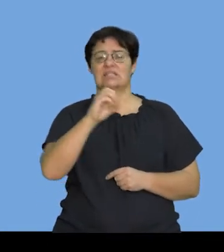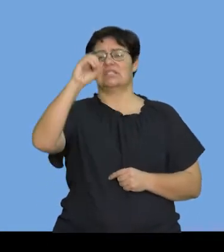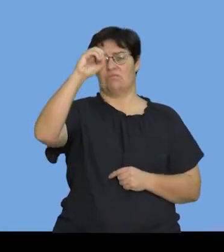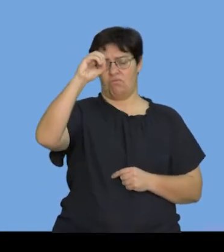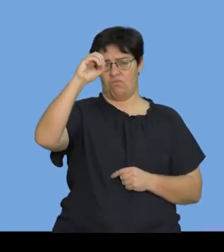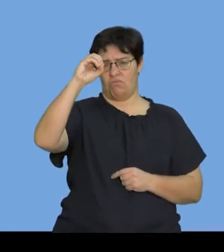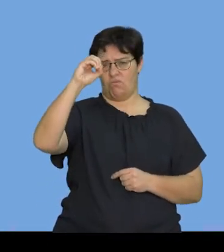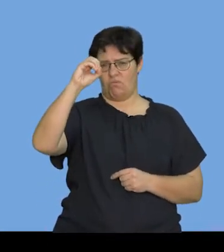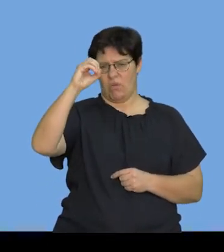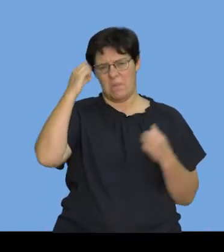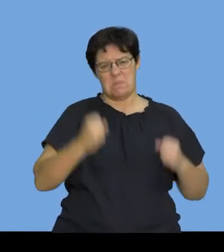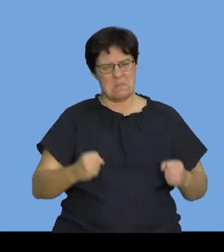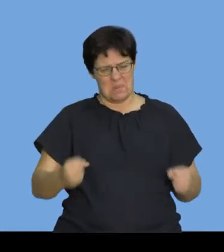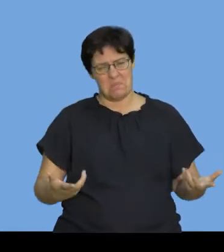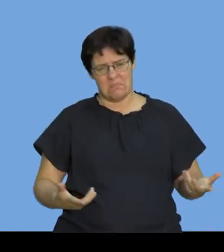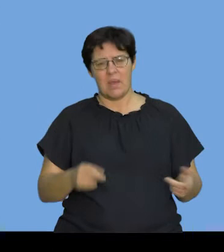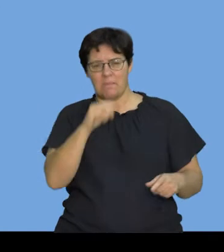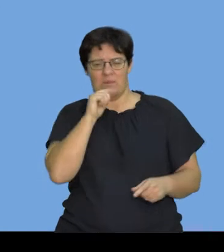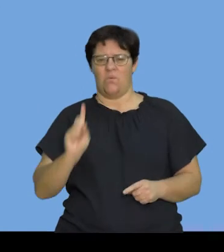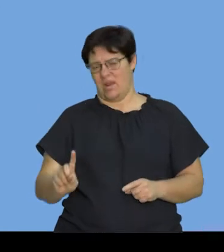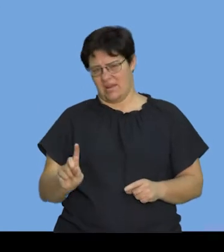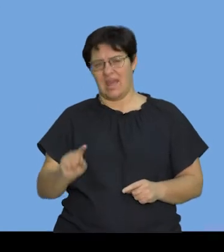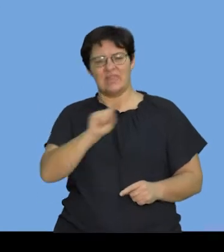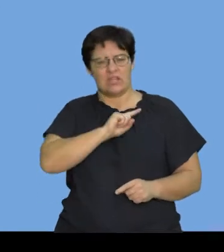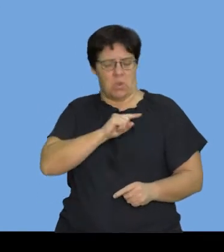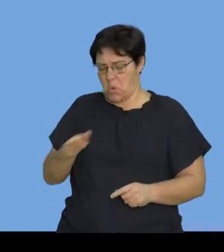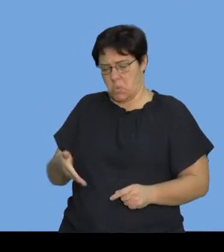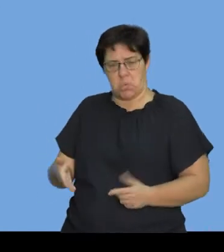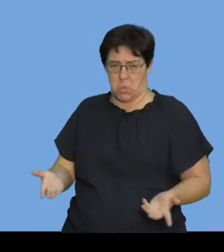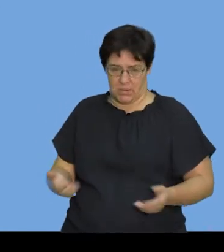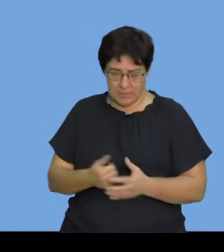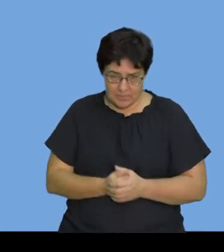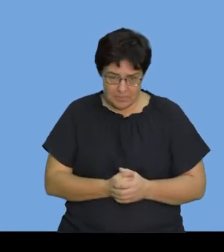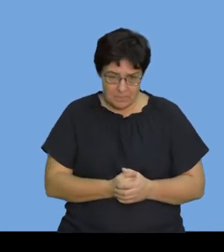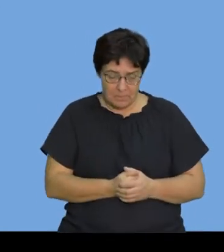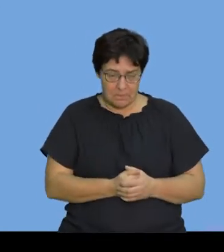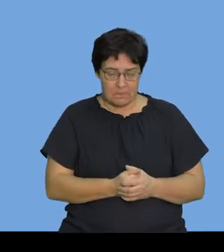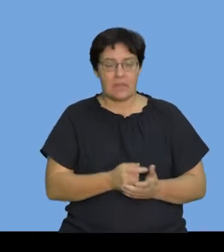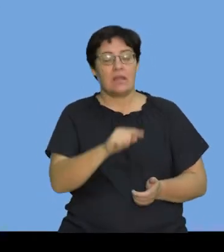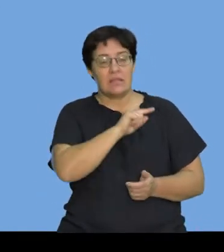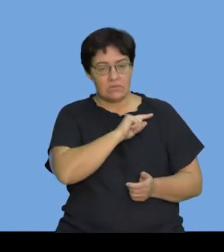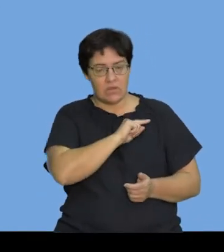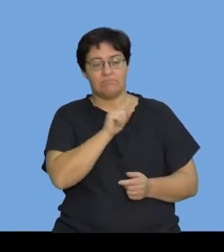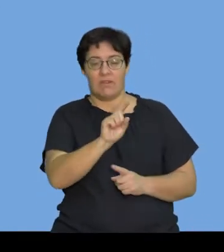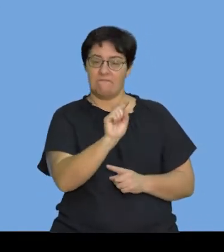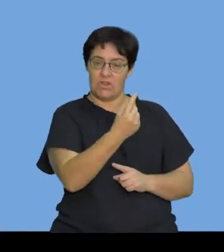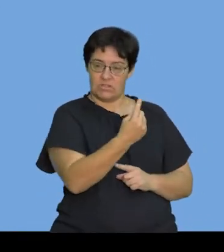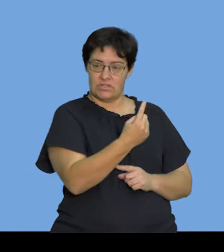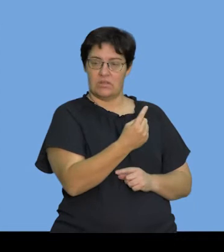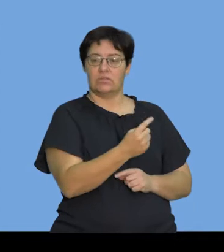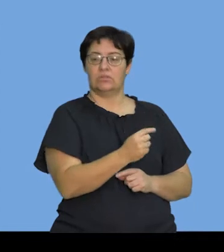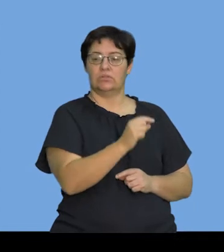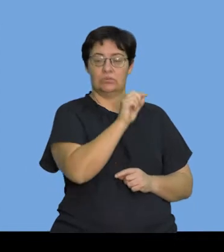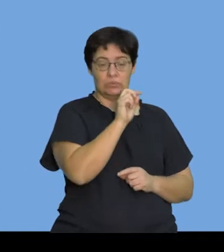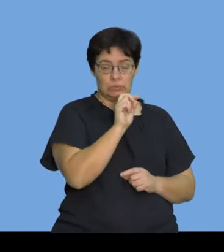exponent of 0, which is the same as 1. That's why it's just c. So the exponent of the first term is 2.